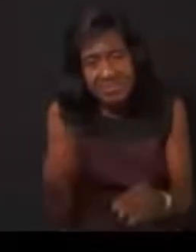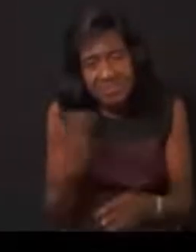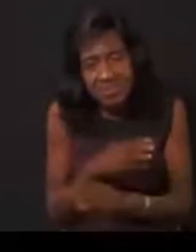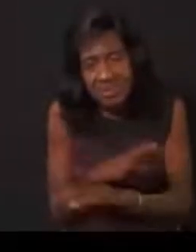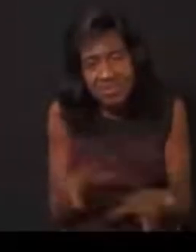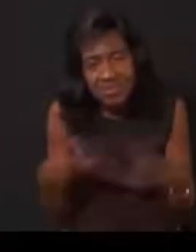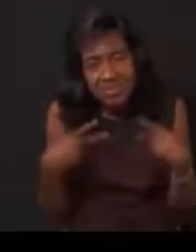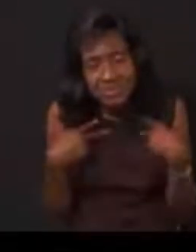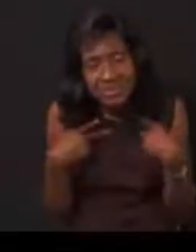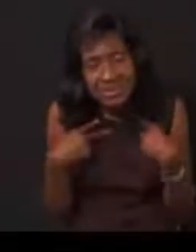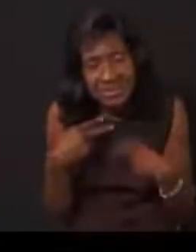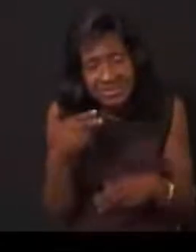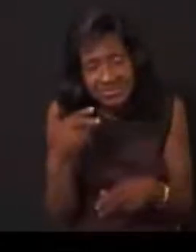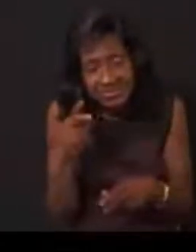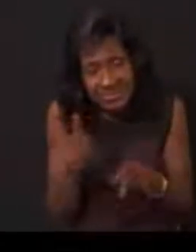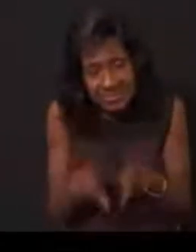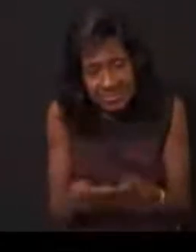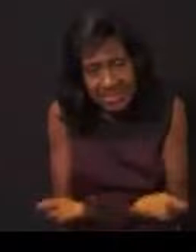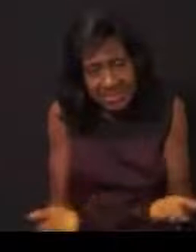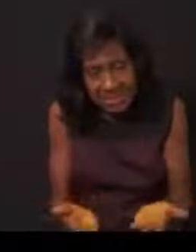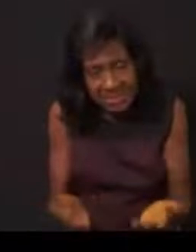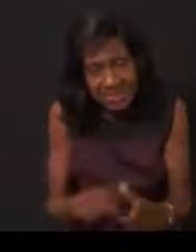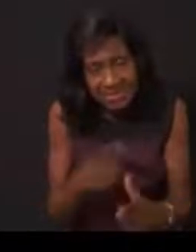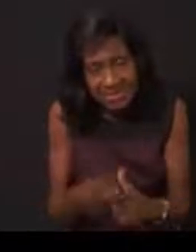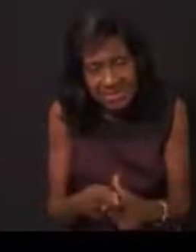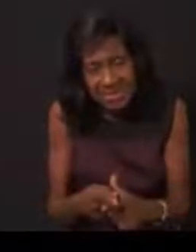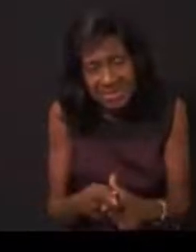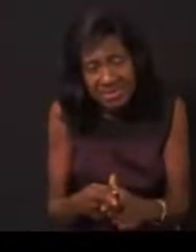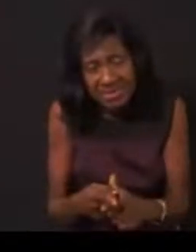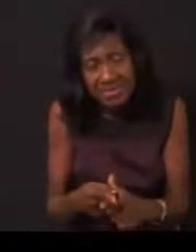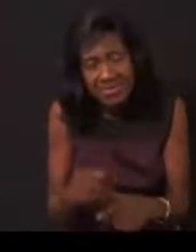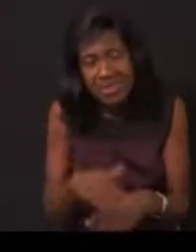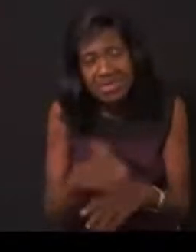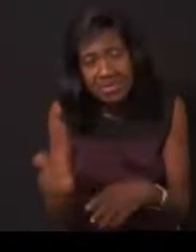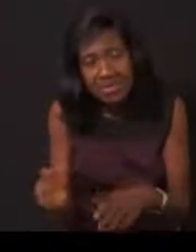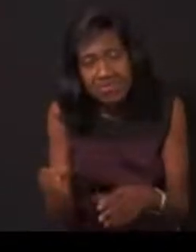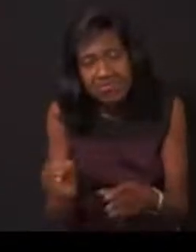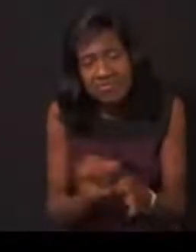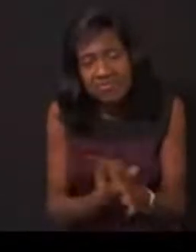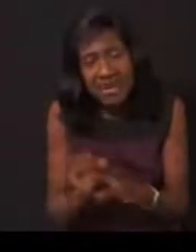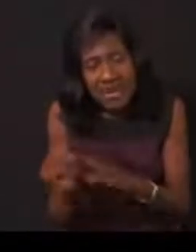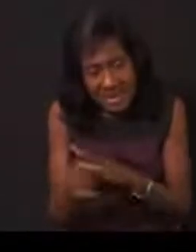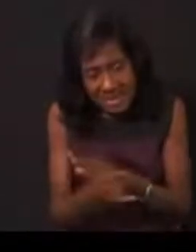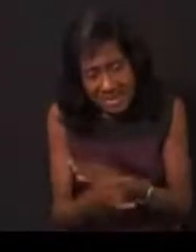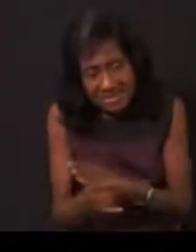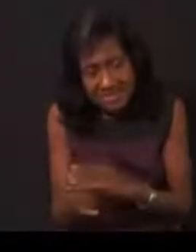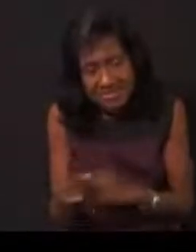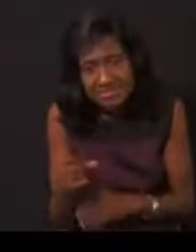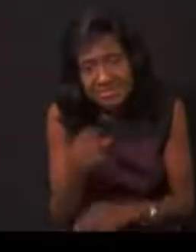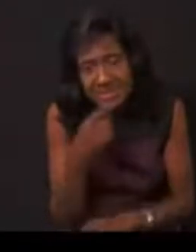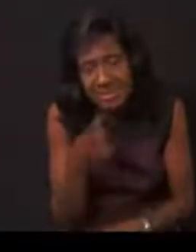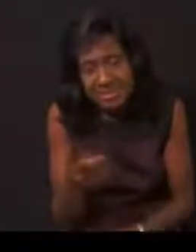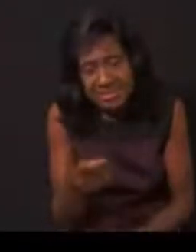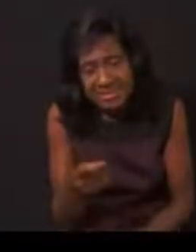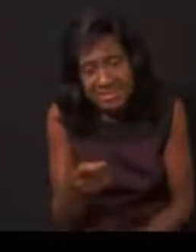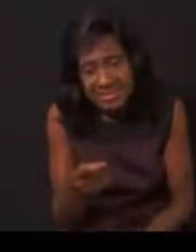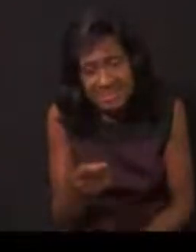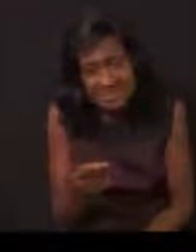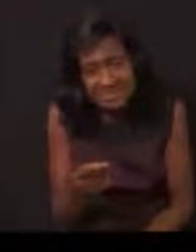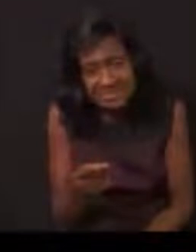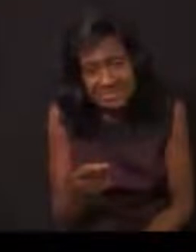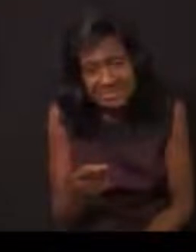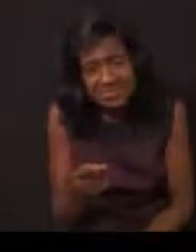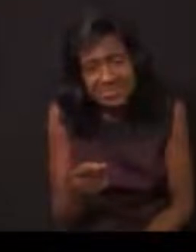here, as quickly as we can. So I just want to make sure that I'm being clear. I do appreciate that we